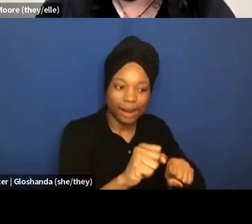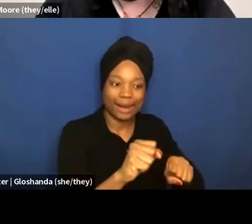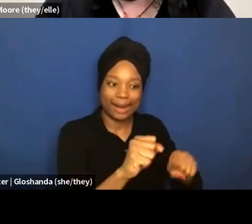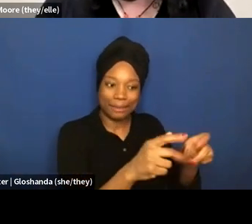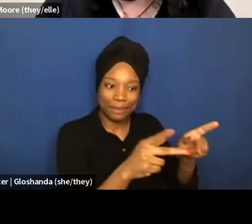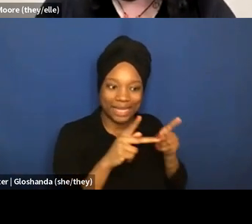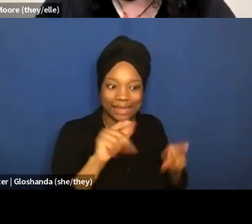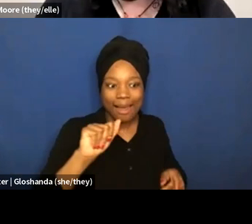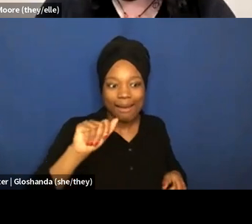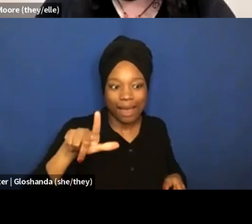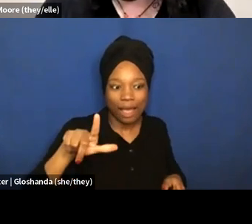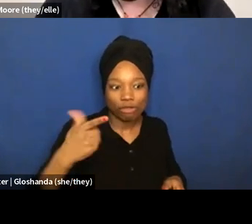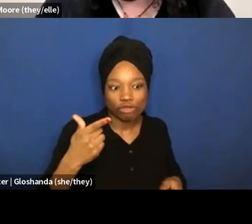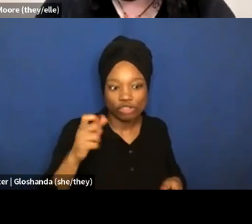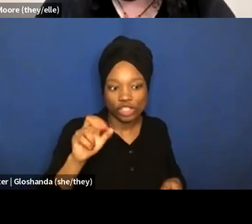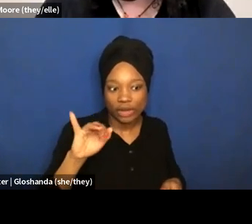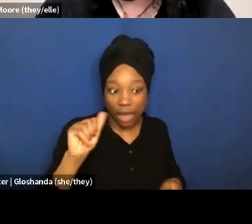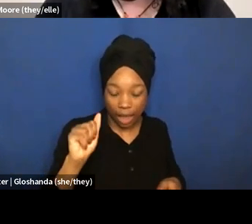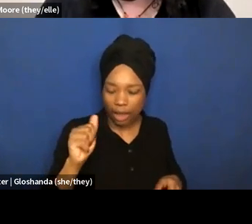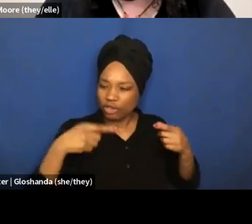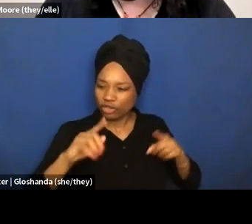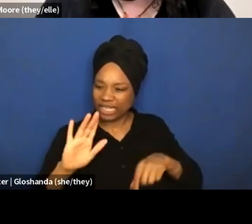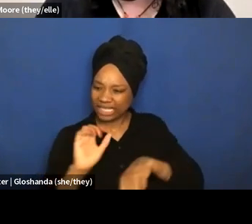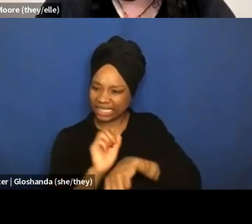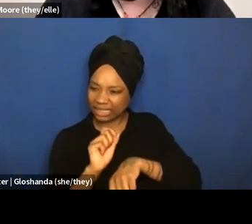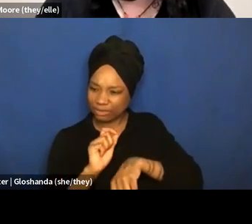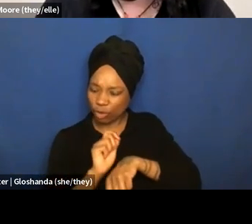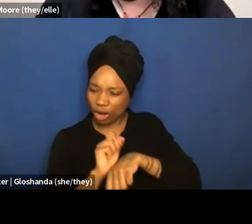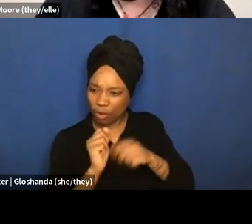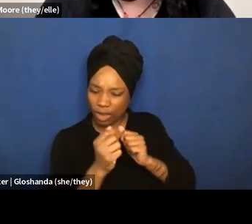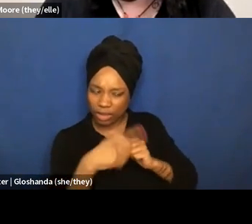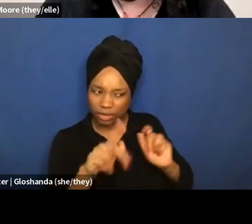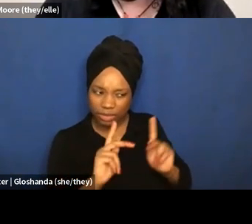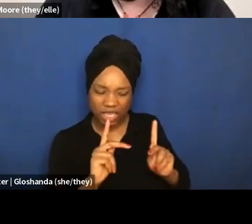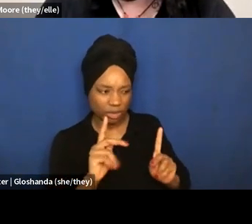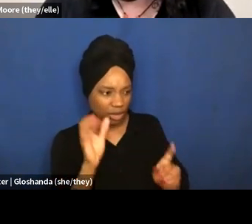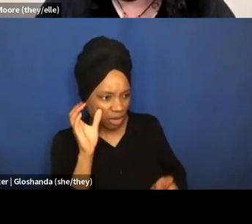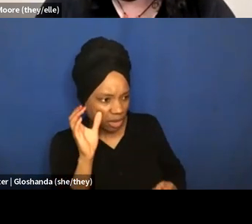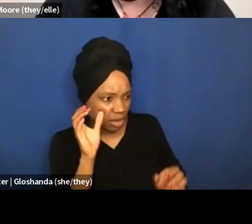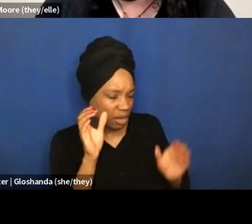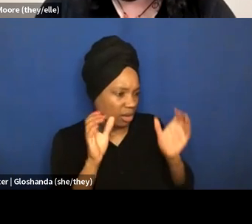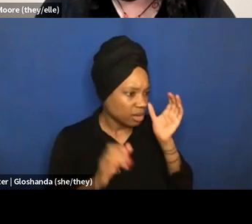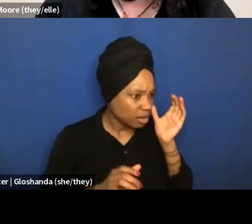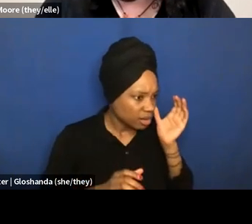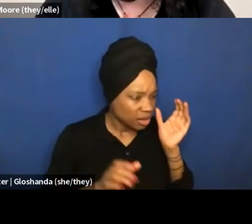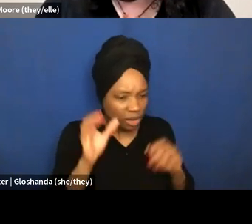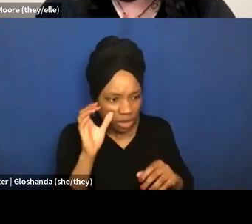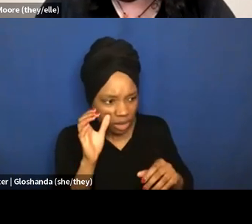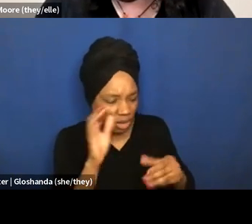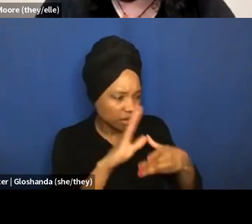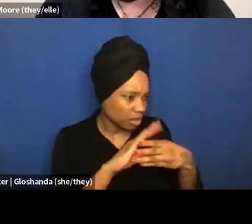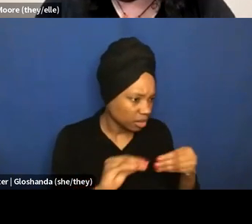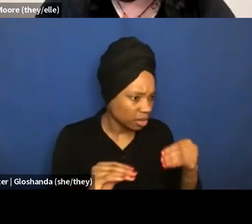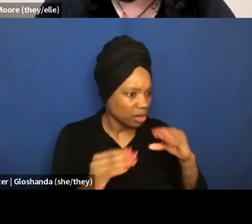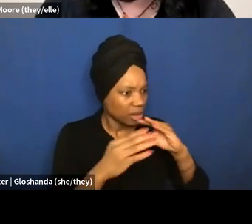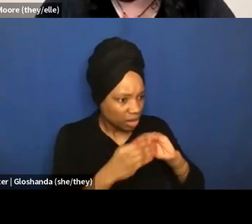And when he was working with folks, he realized, hearing story after story, right? Of somebody witnessing their